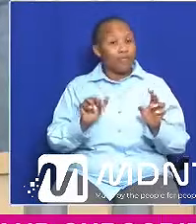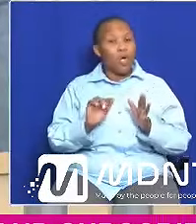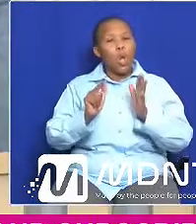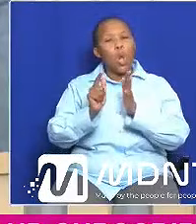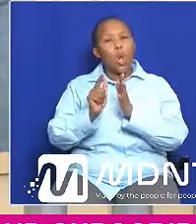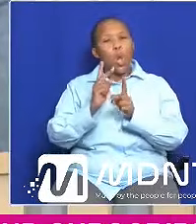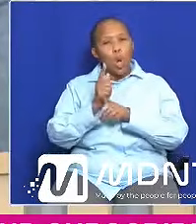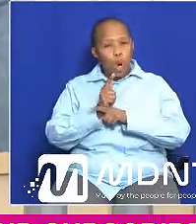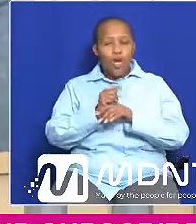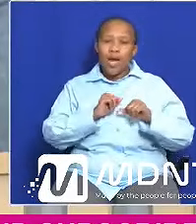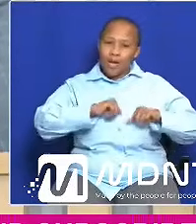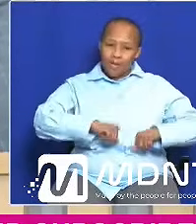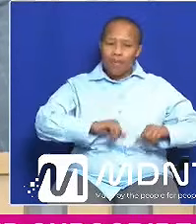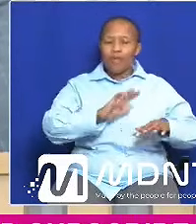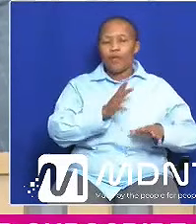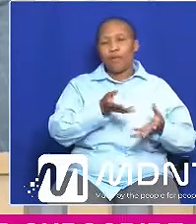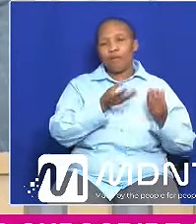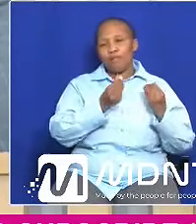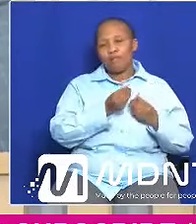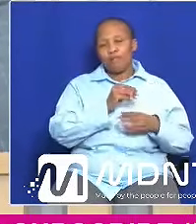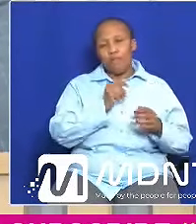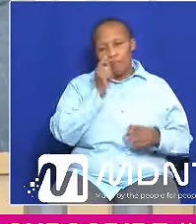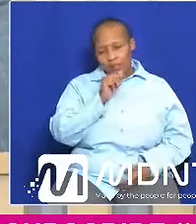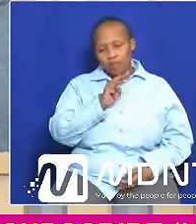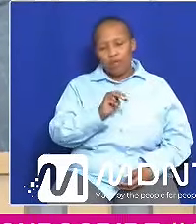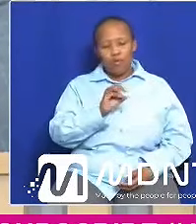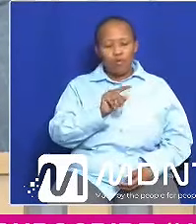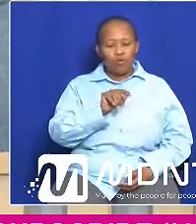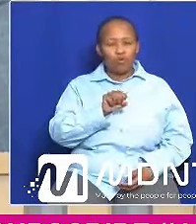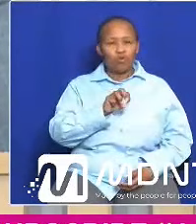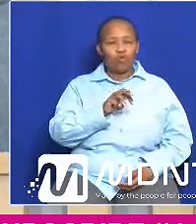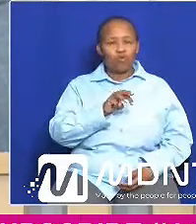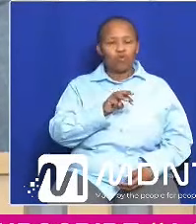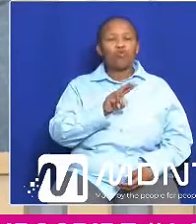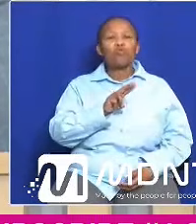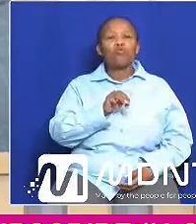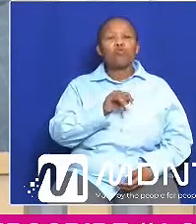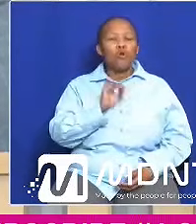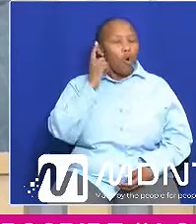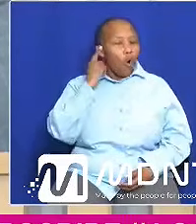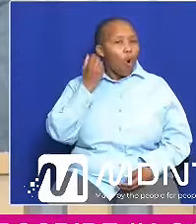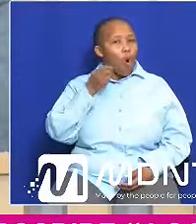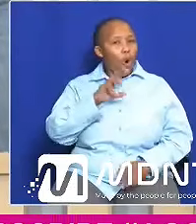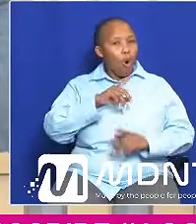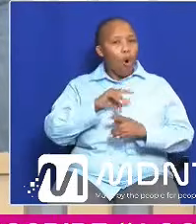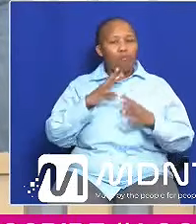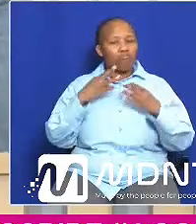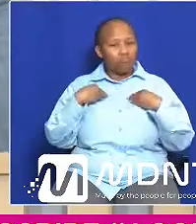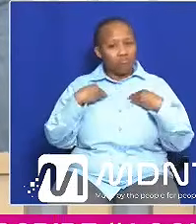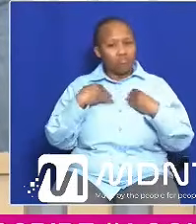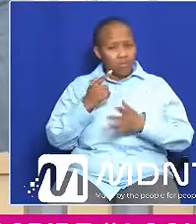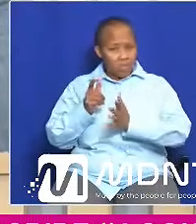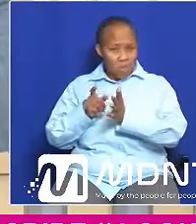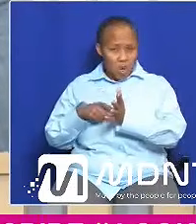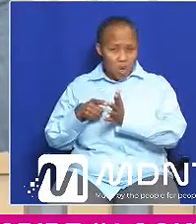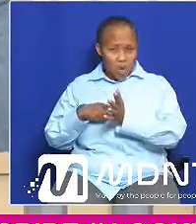she referencing the acknowledgement of debt? Yes, it's an acknowledgement of debt. So there is no written